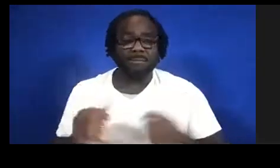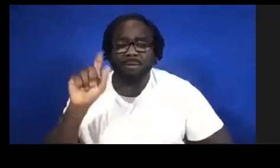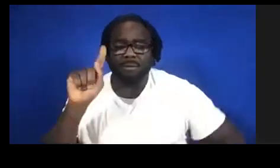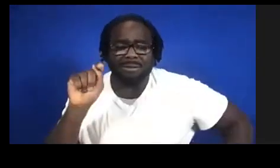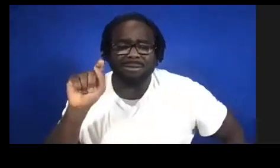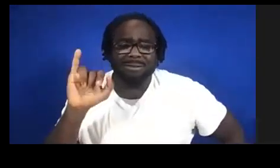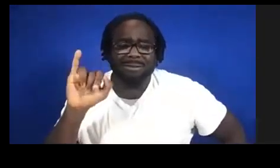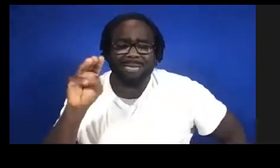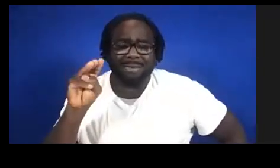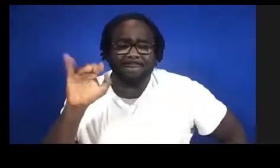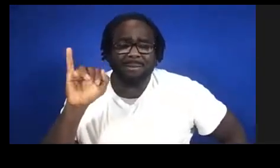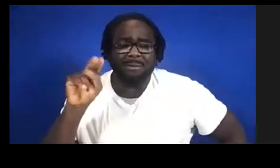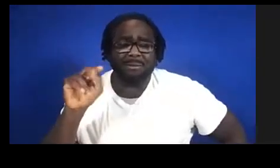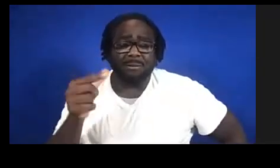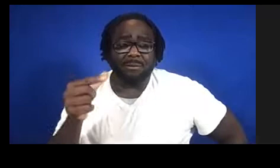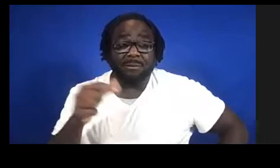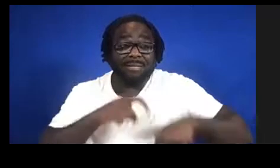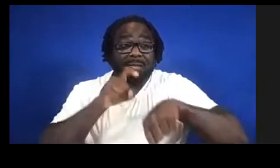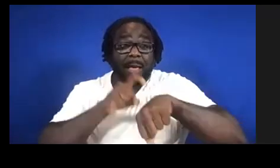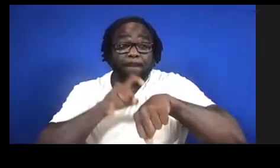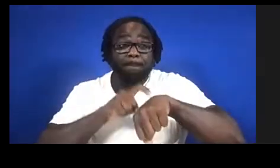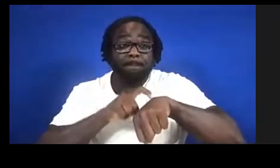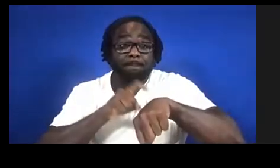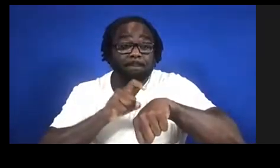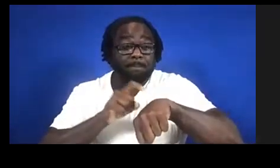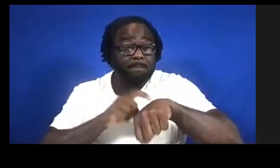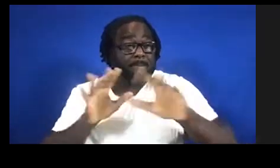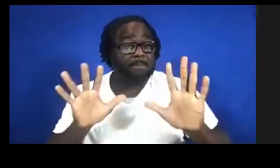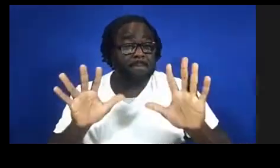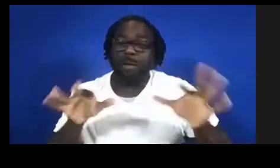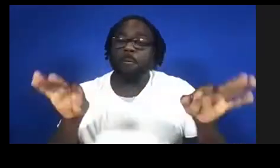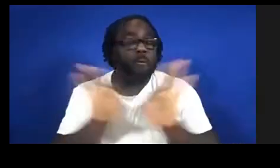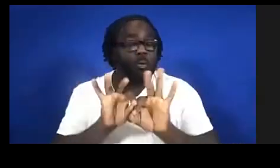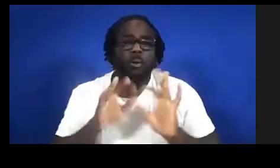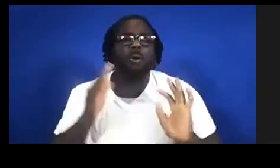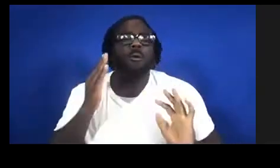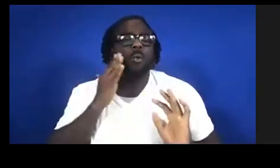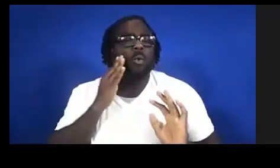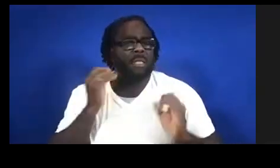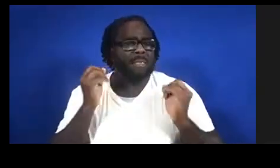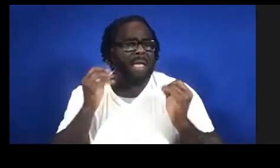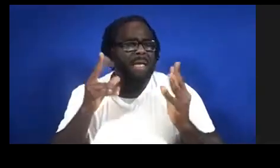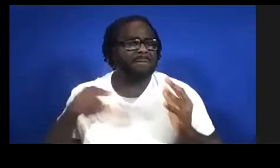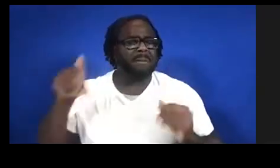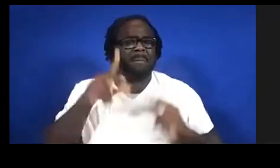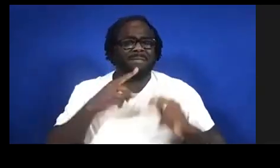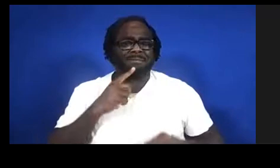successful comedian, it's all about timing. It's all about timing, right?